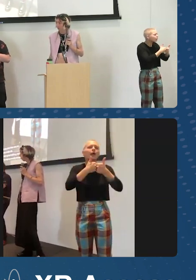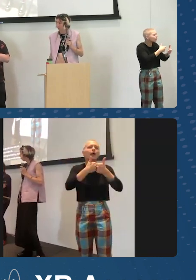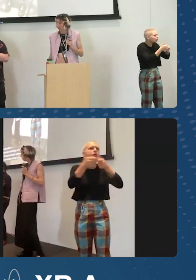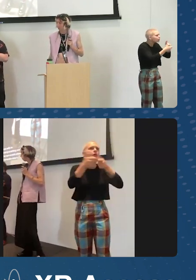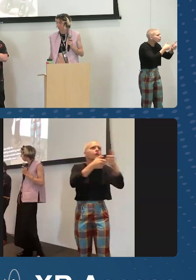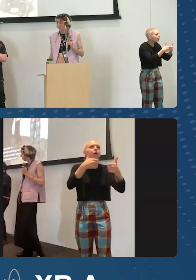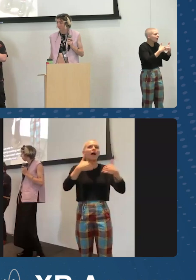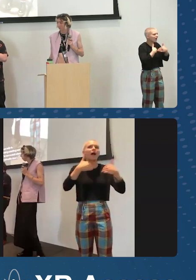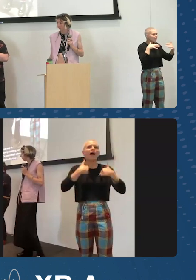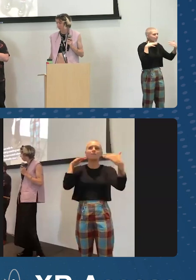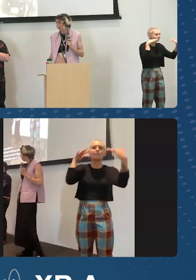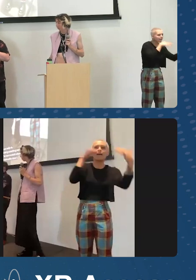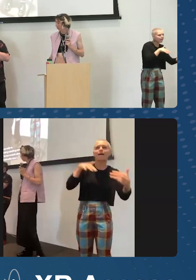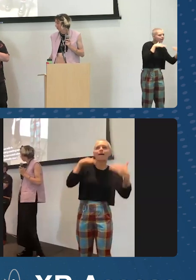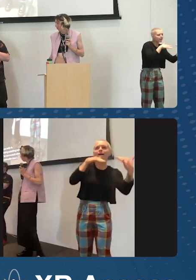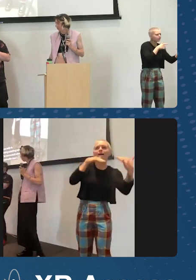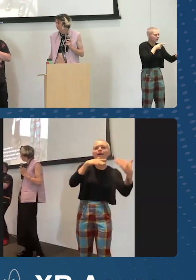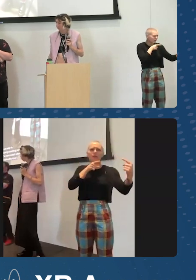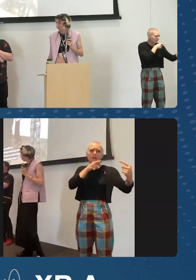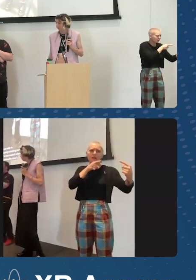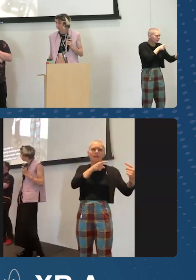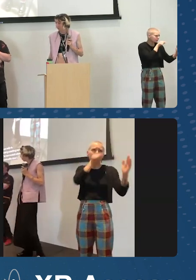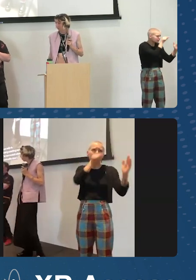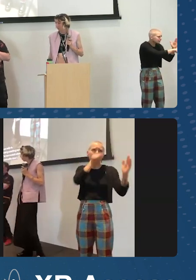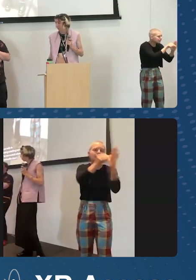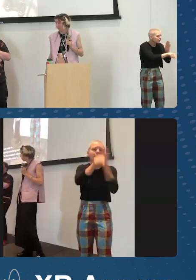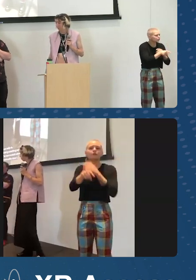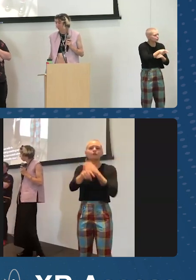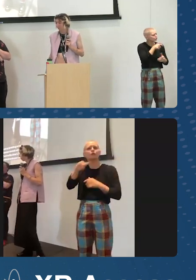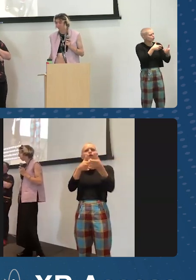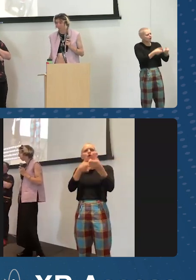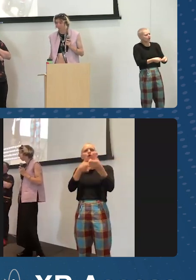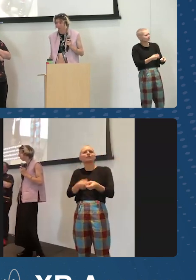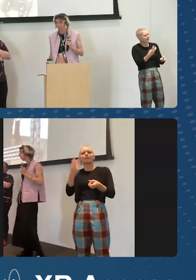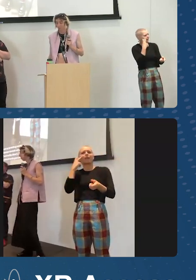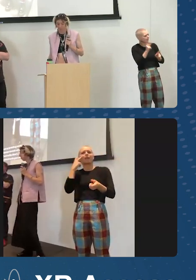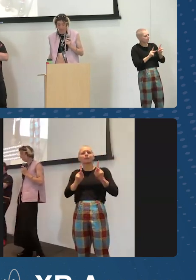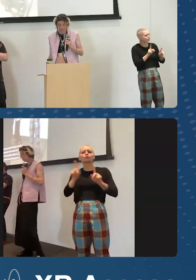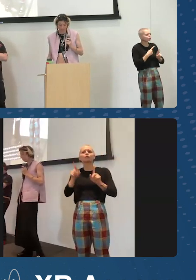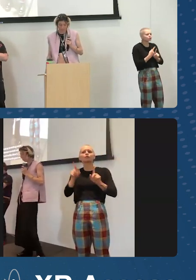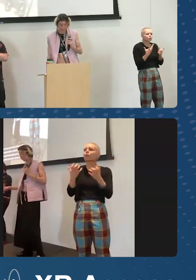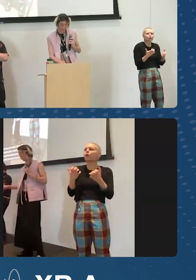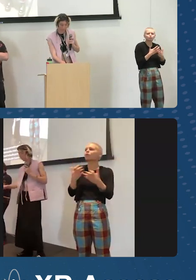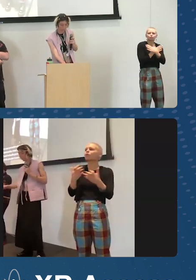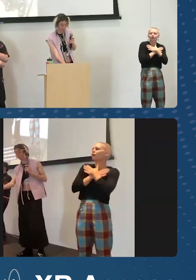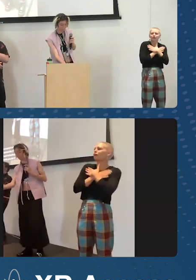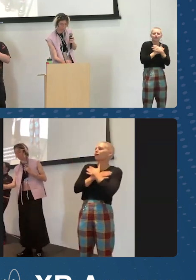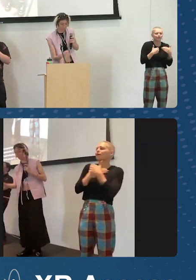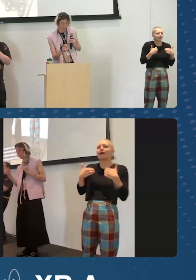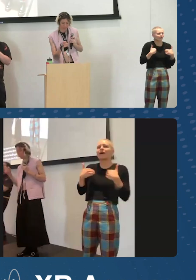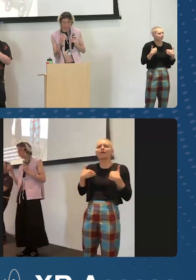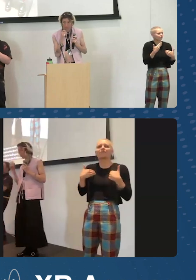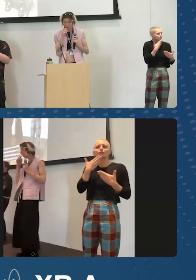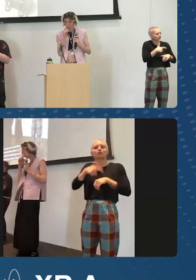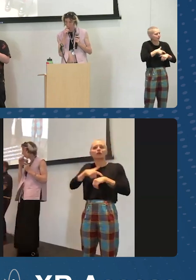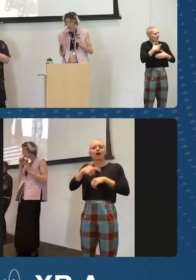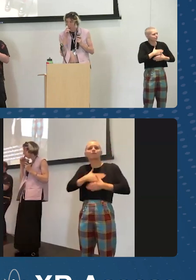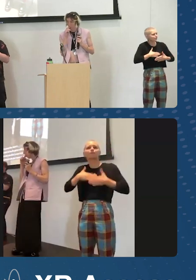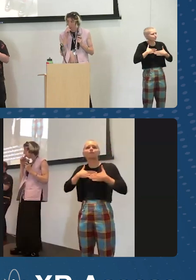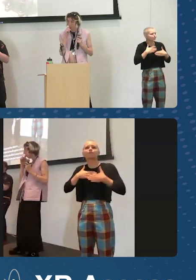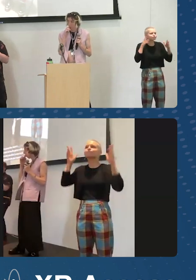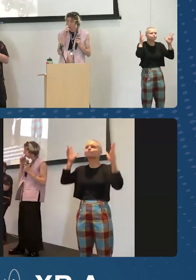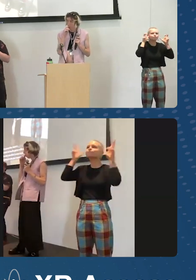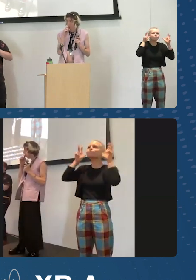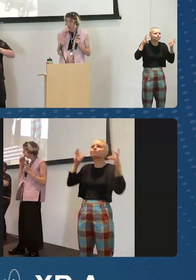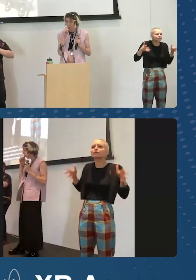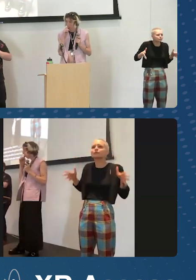people to just want to do weird stuff and have a good time. It's like when The Last of Us came out, Last of Us 2 or whatever, with all these amazing accessibility